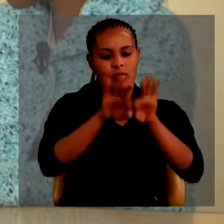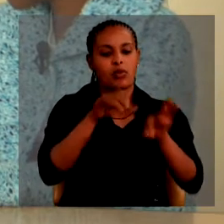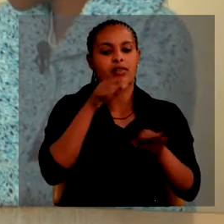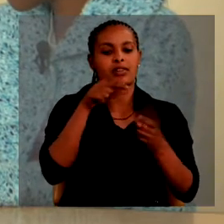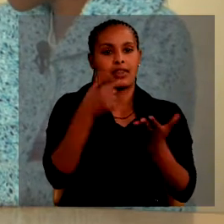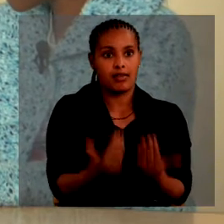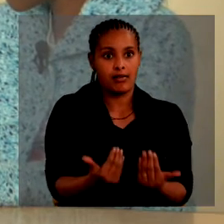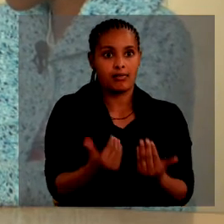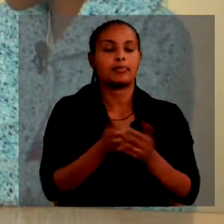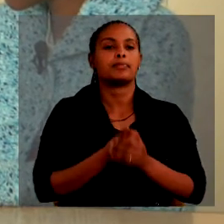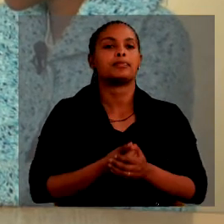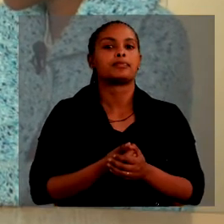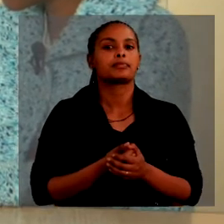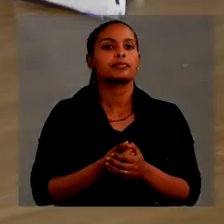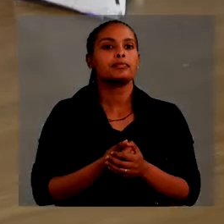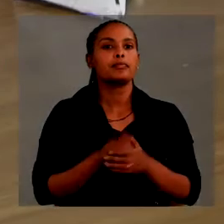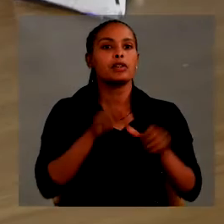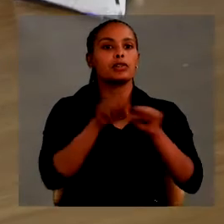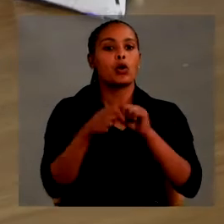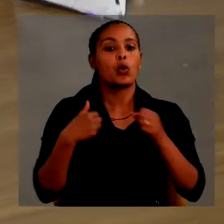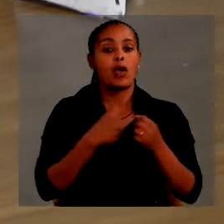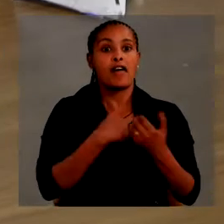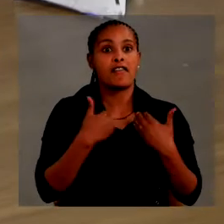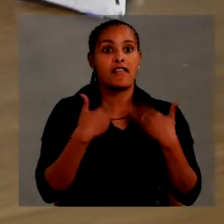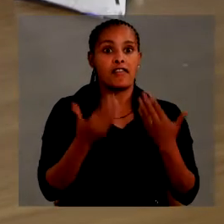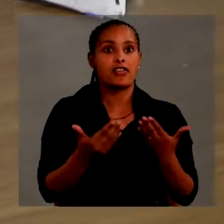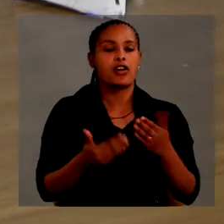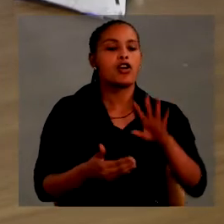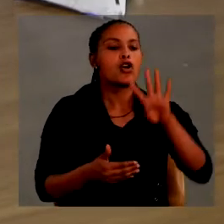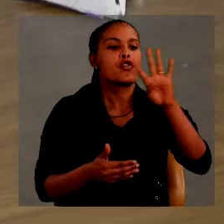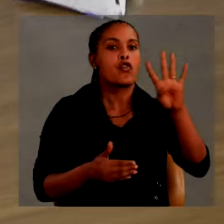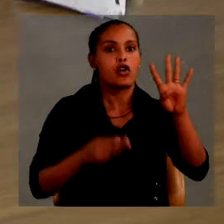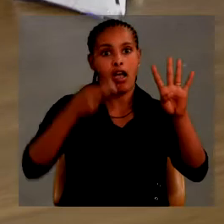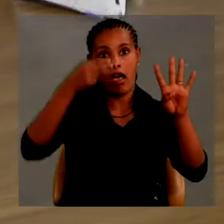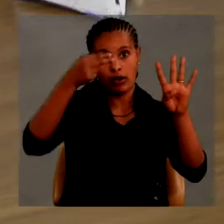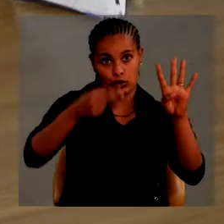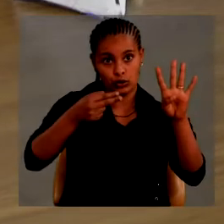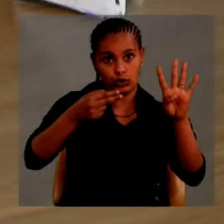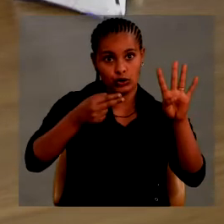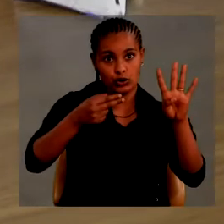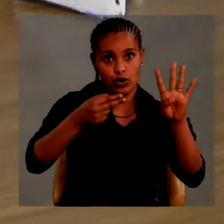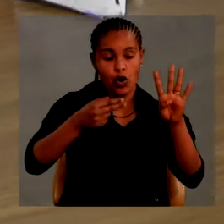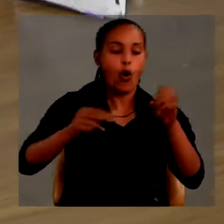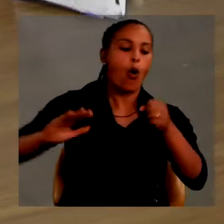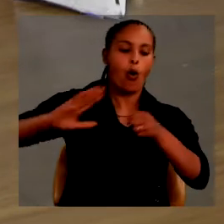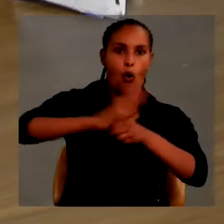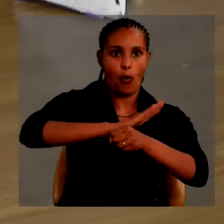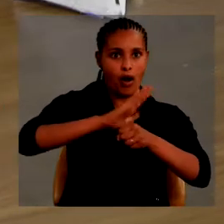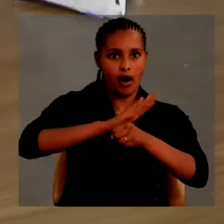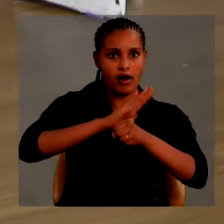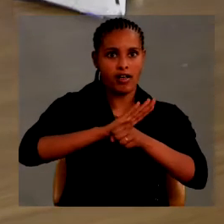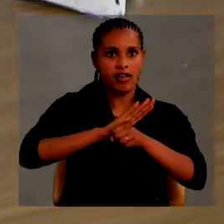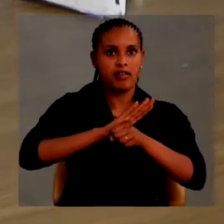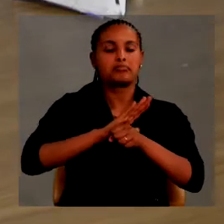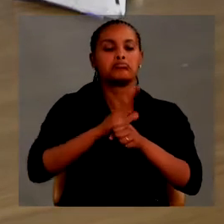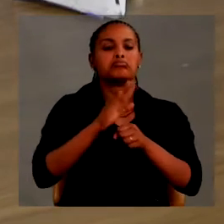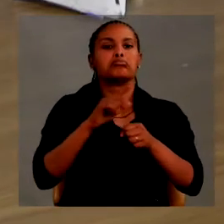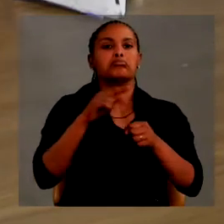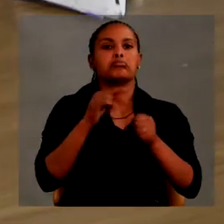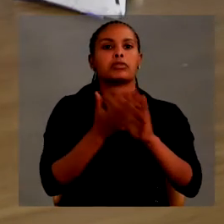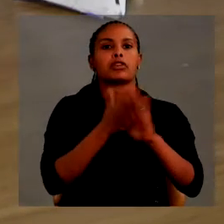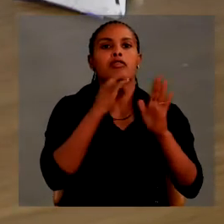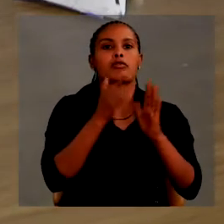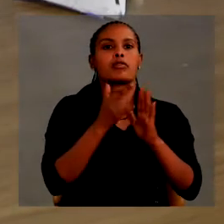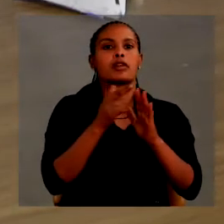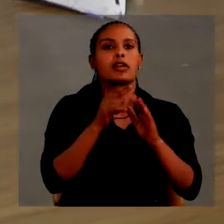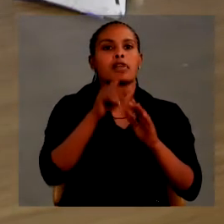here. So we have four hydrogens occupying vertices